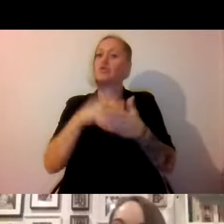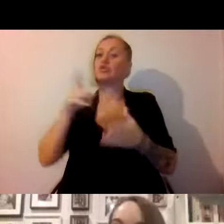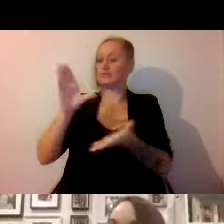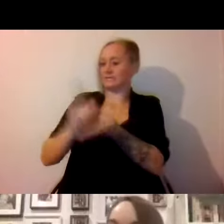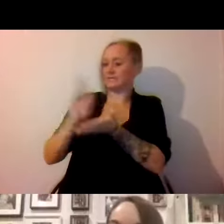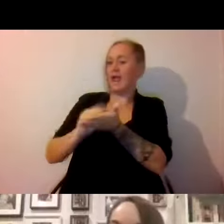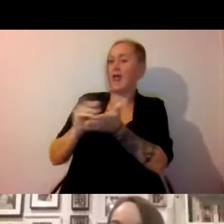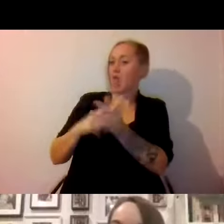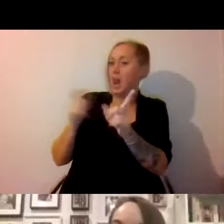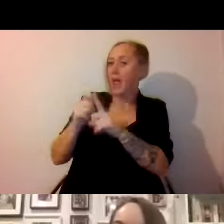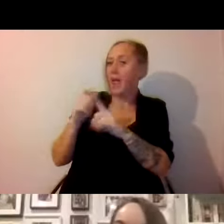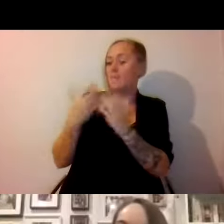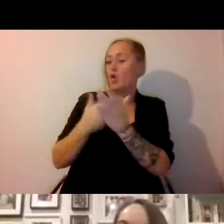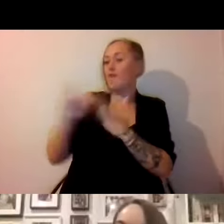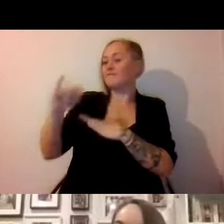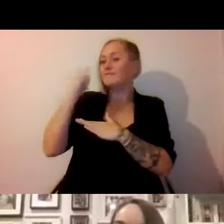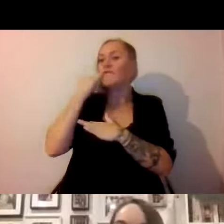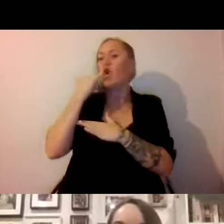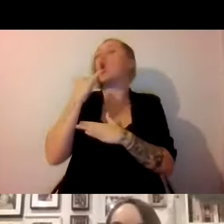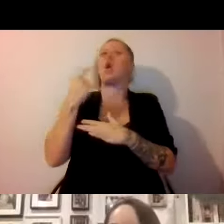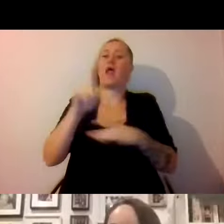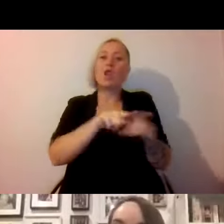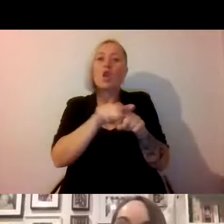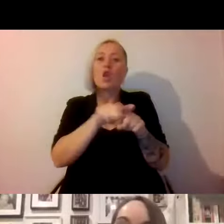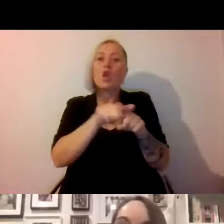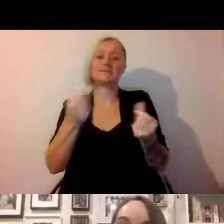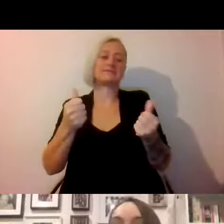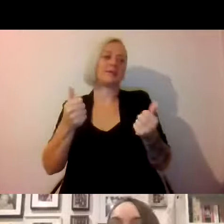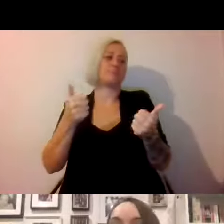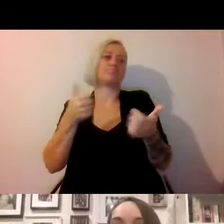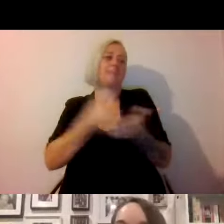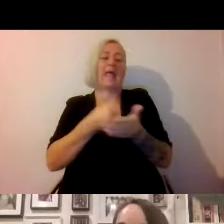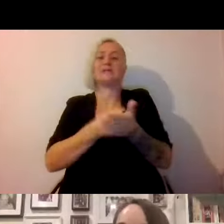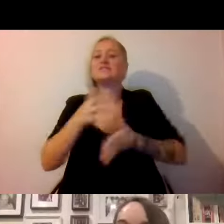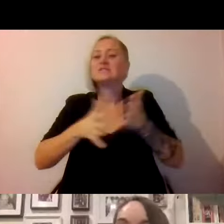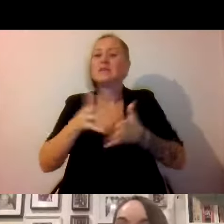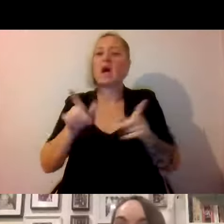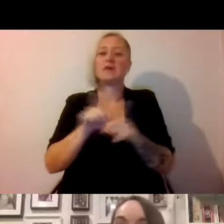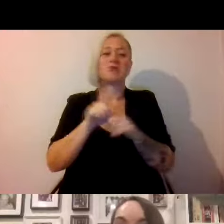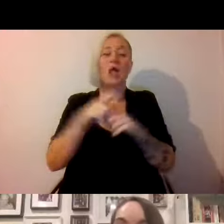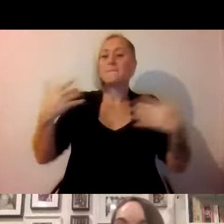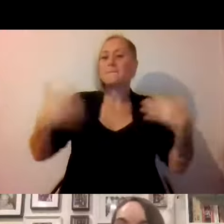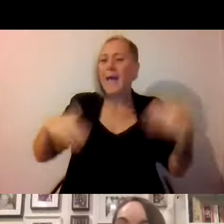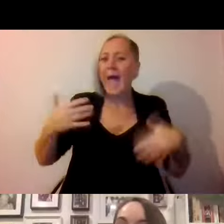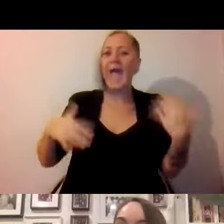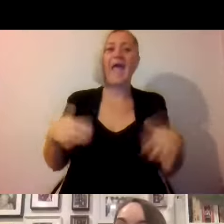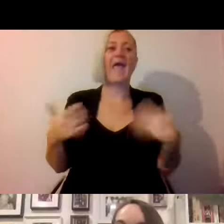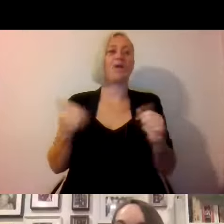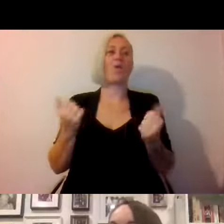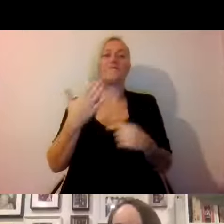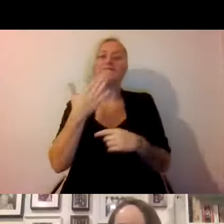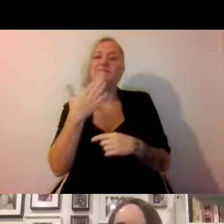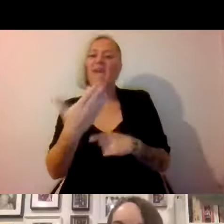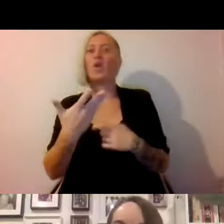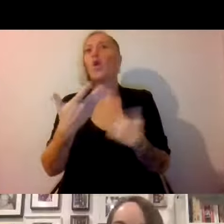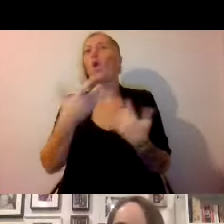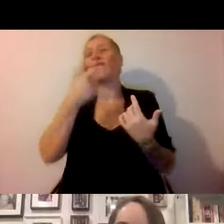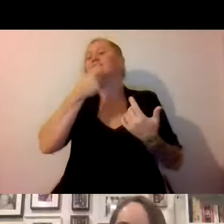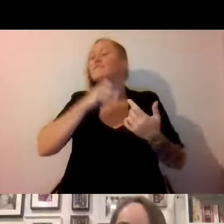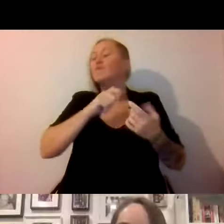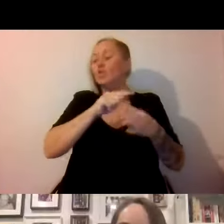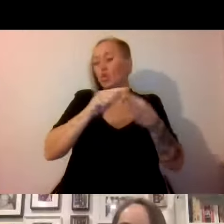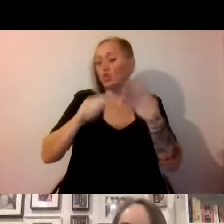couple of basic signs. So things like thank you or pain, for example. There were a couple of others as well,